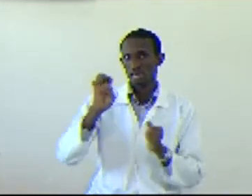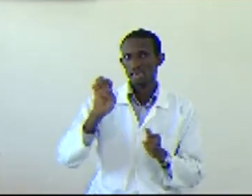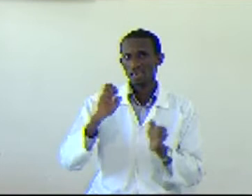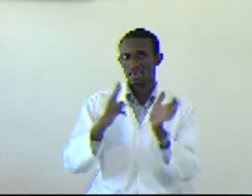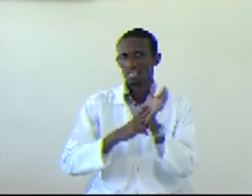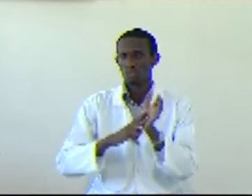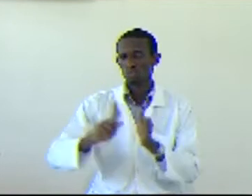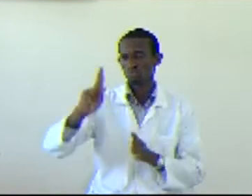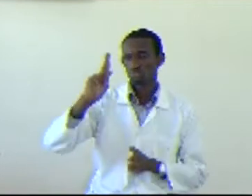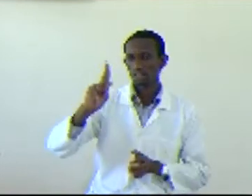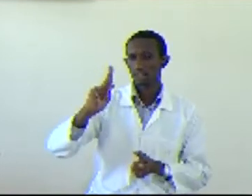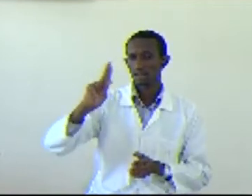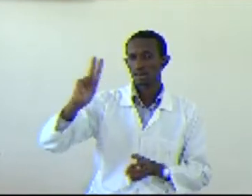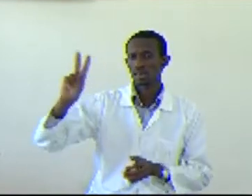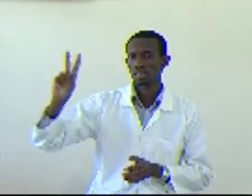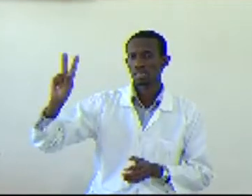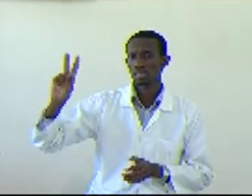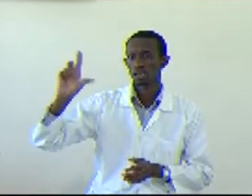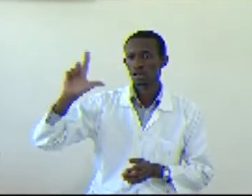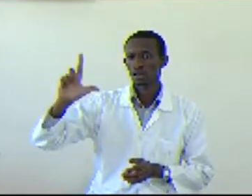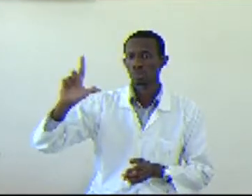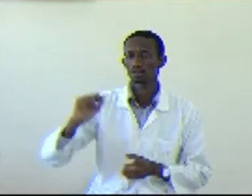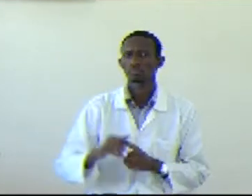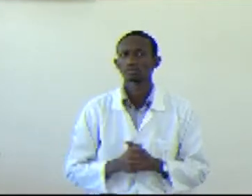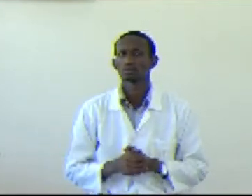So if we come back to this VAB